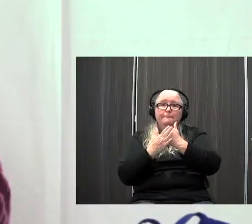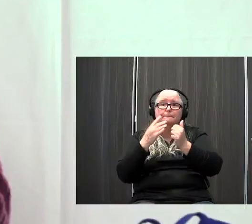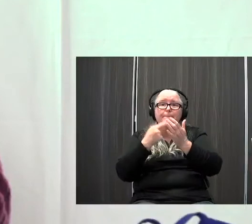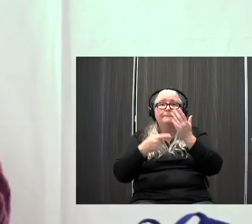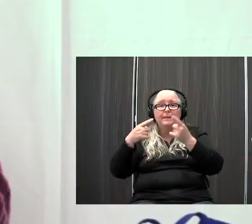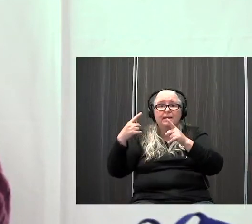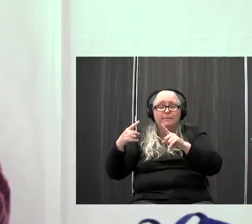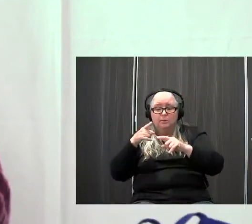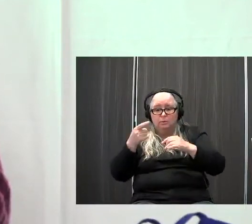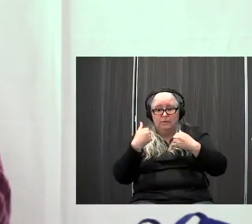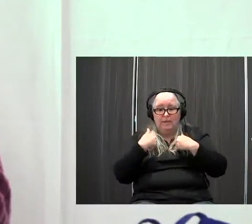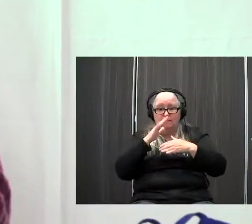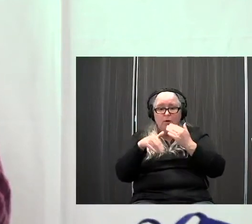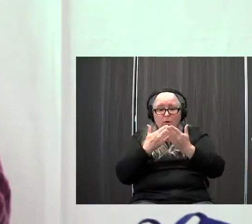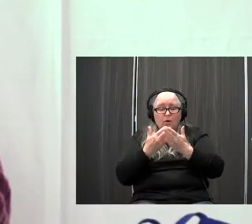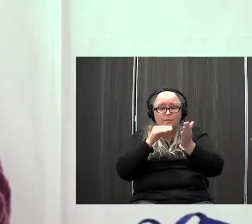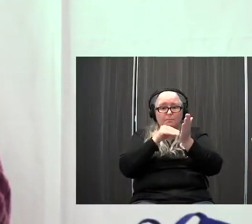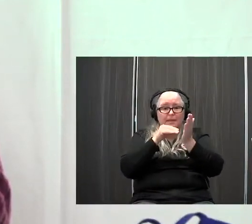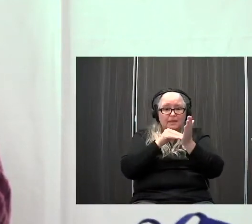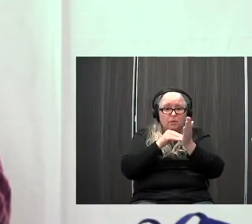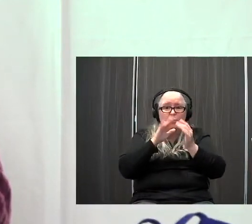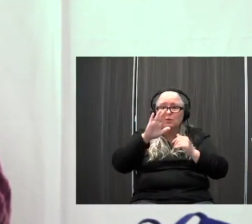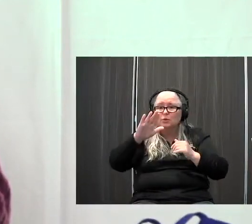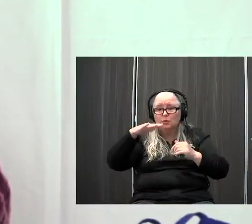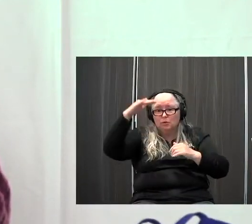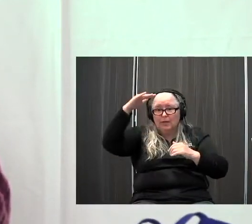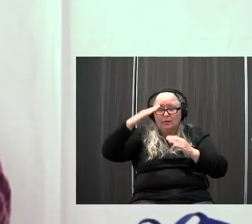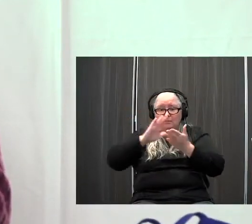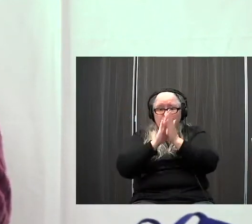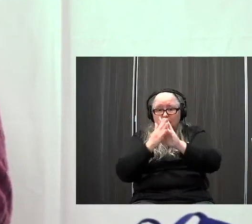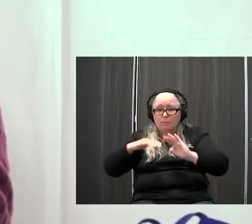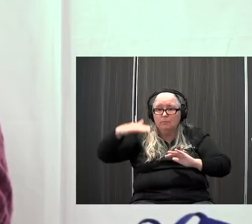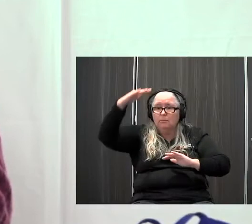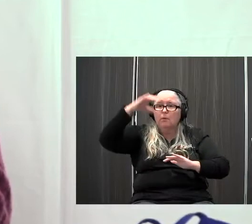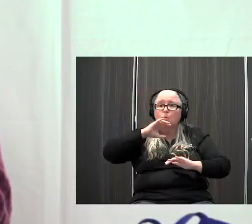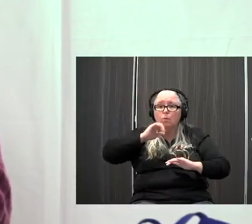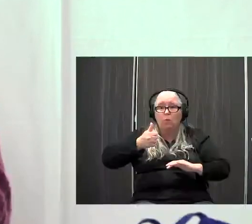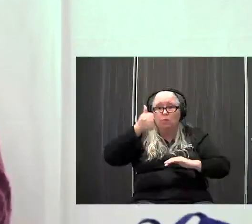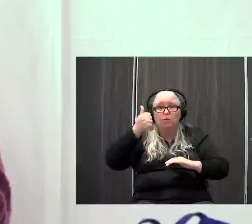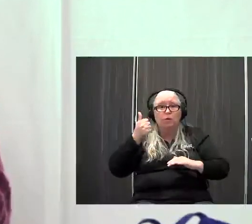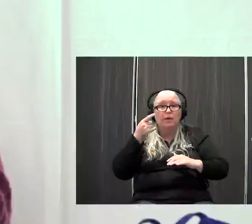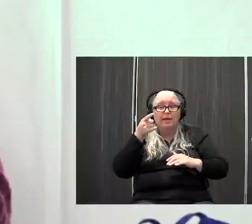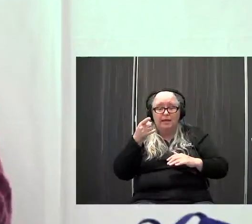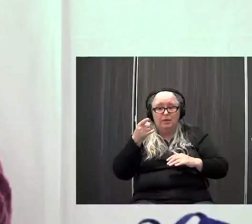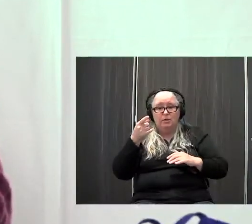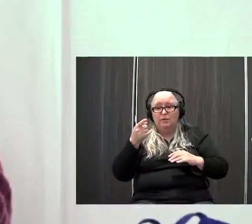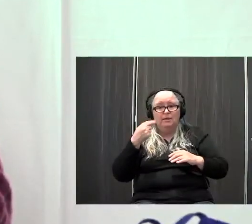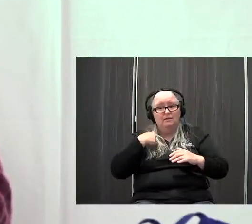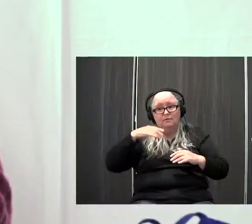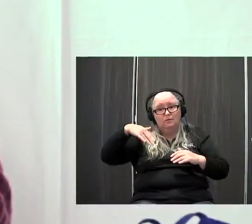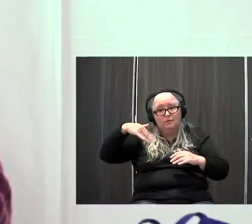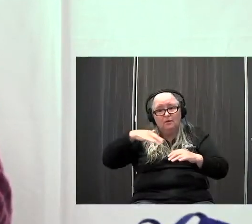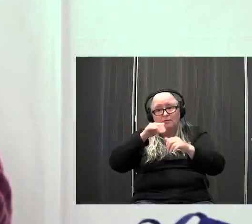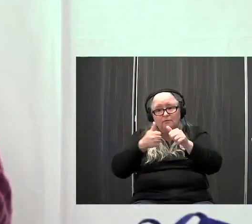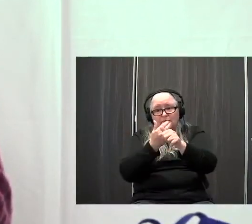into the medical stuff, and then all of a sudden your child's older, and we have all this other stuff, and that if we haven't been proactive, and then